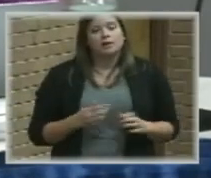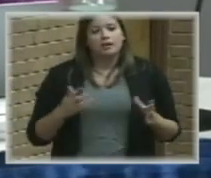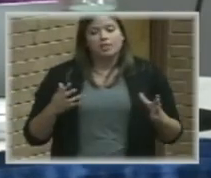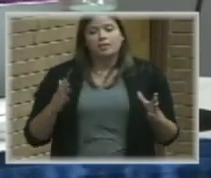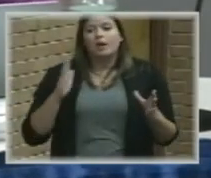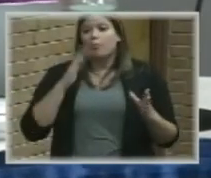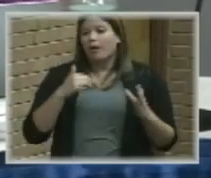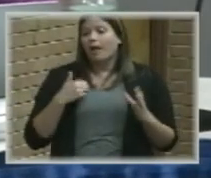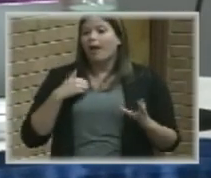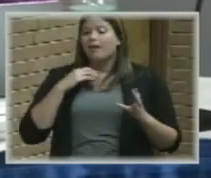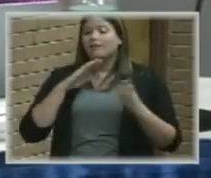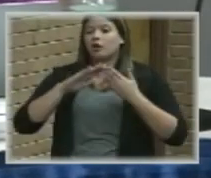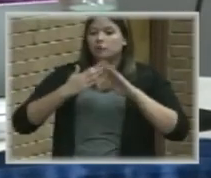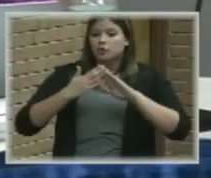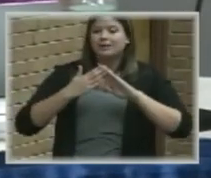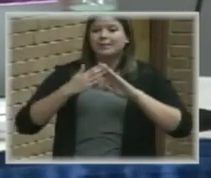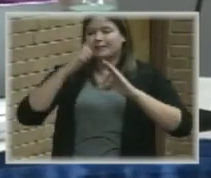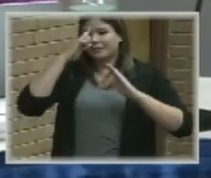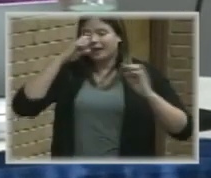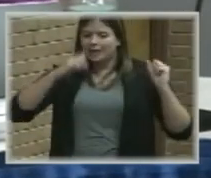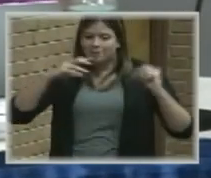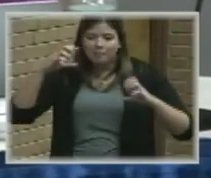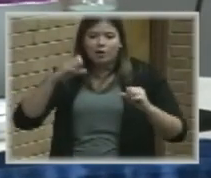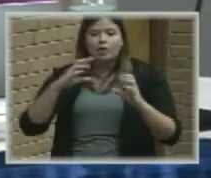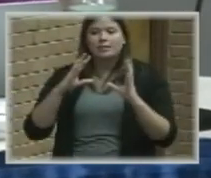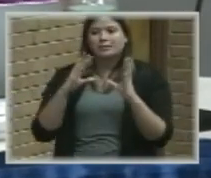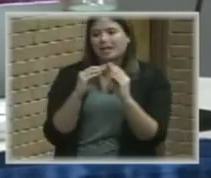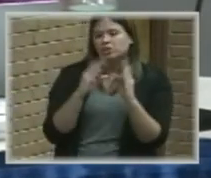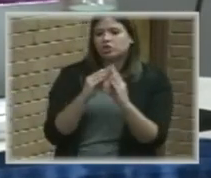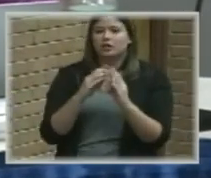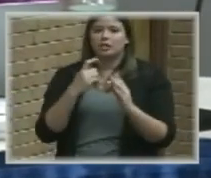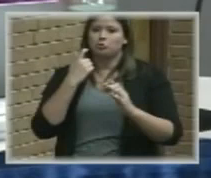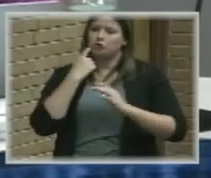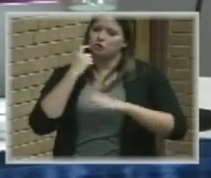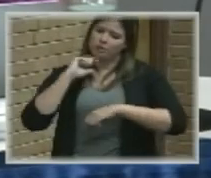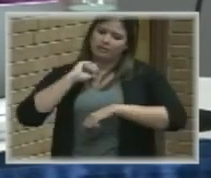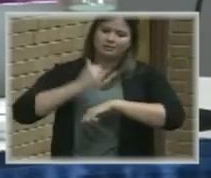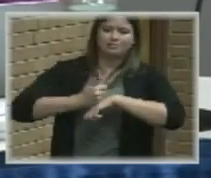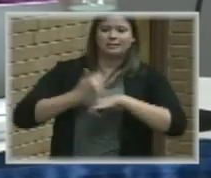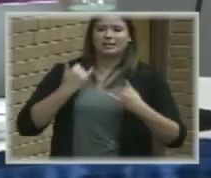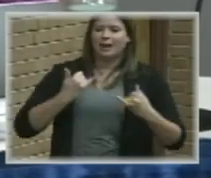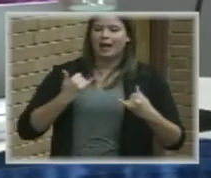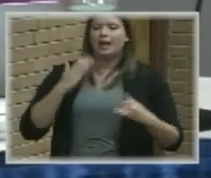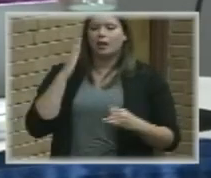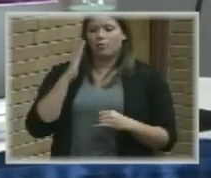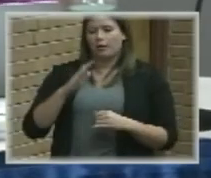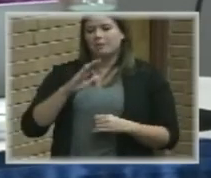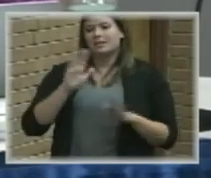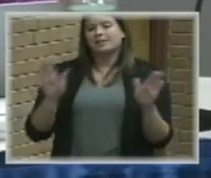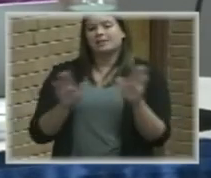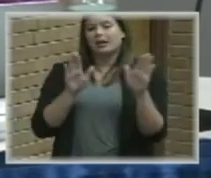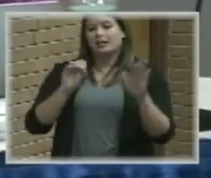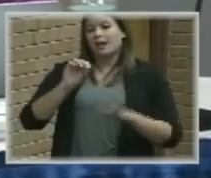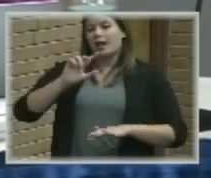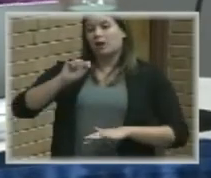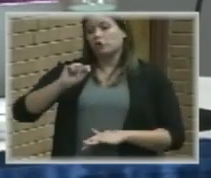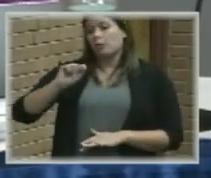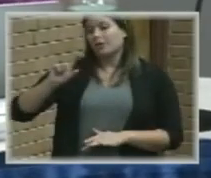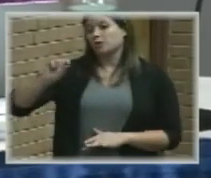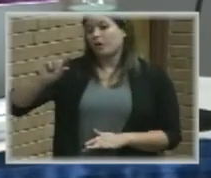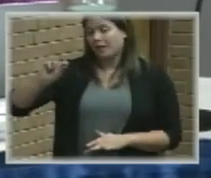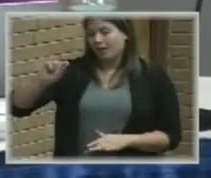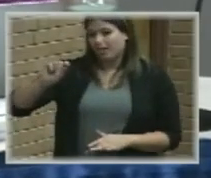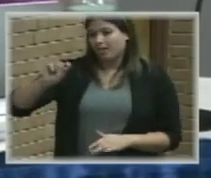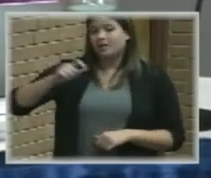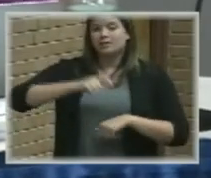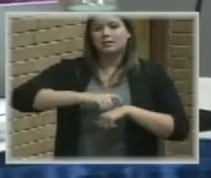There will be a community input session that was just locked in today. It'll be held on Sunday, October 20th.